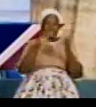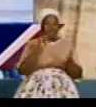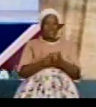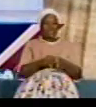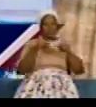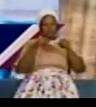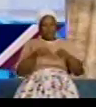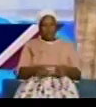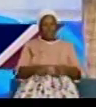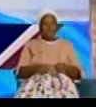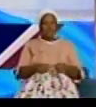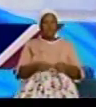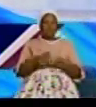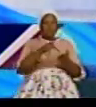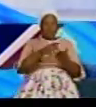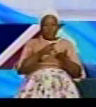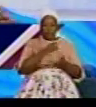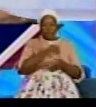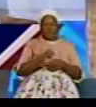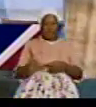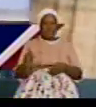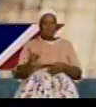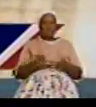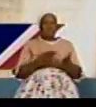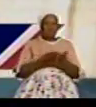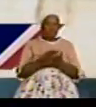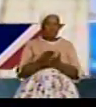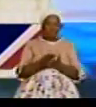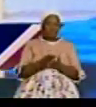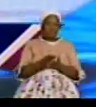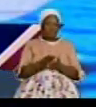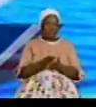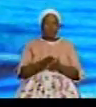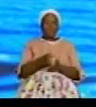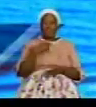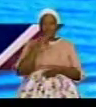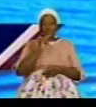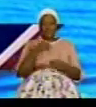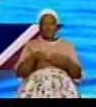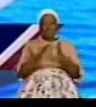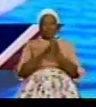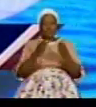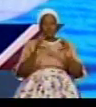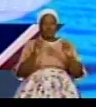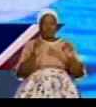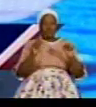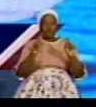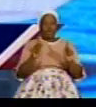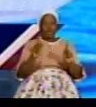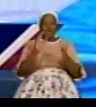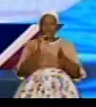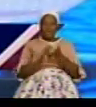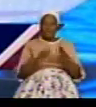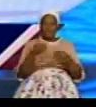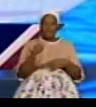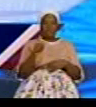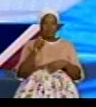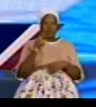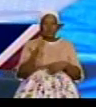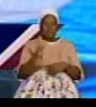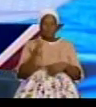permanent, purifying truth. It tells us in Mark chapter 12,